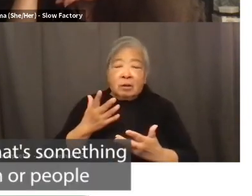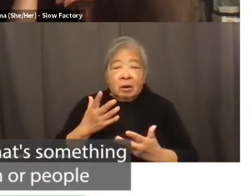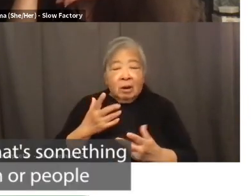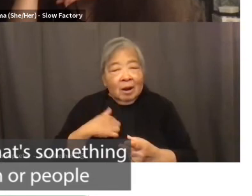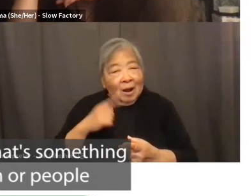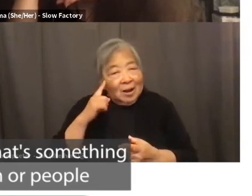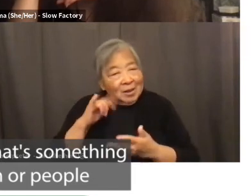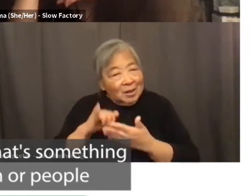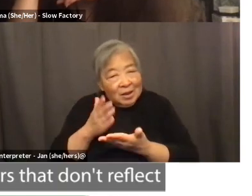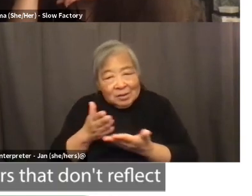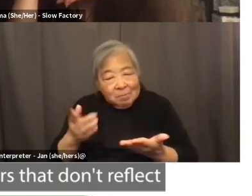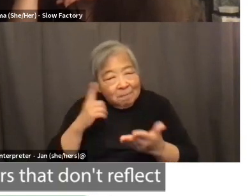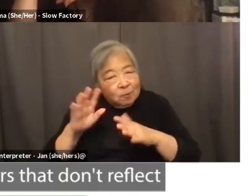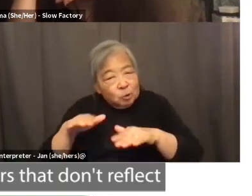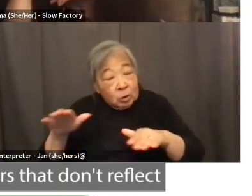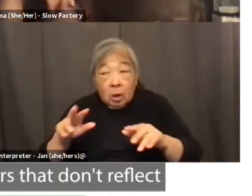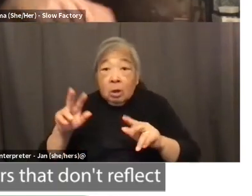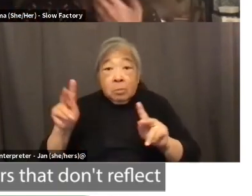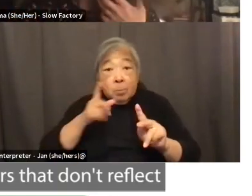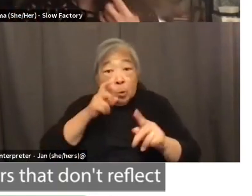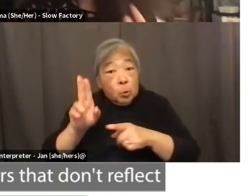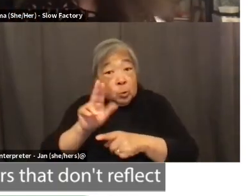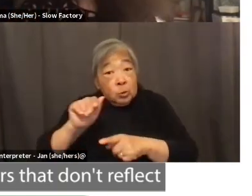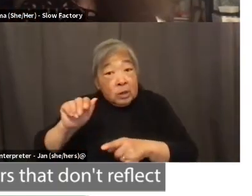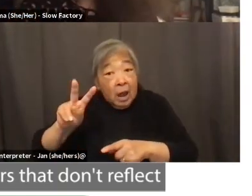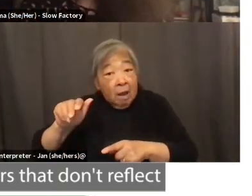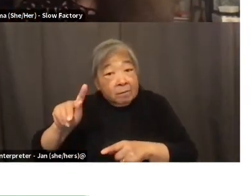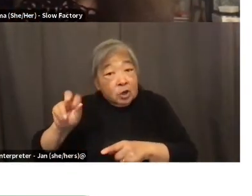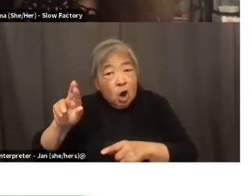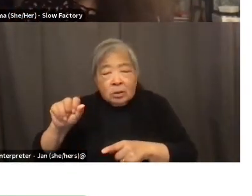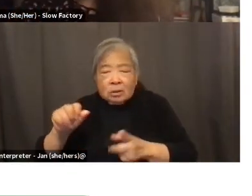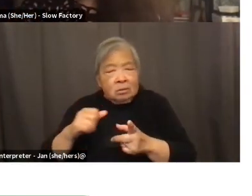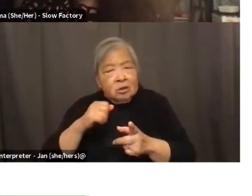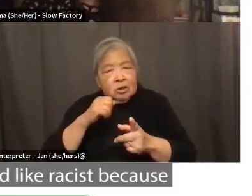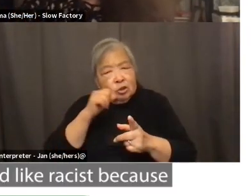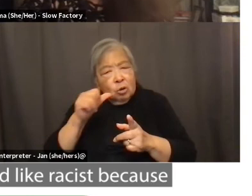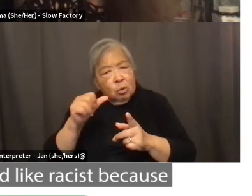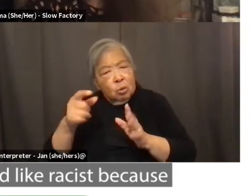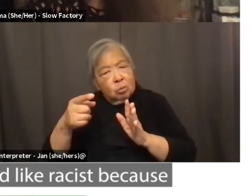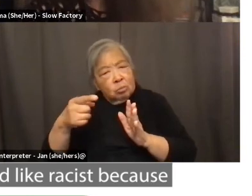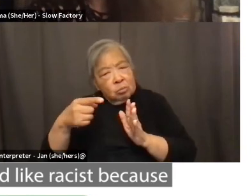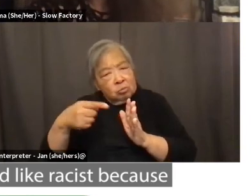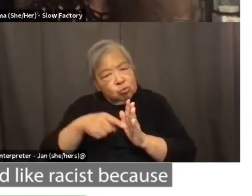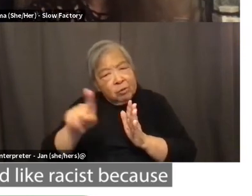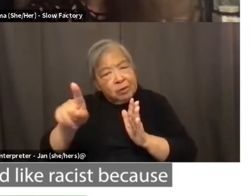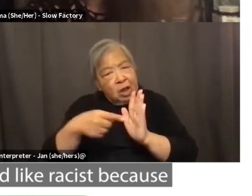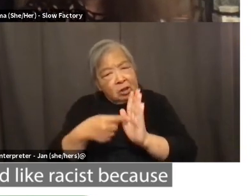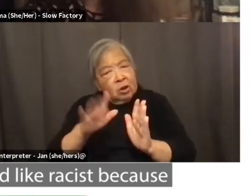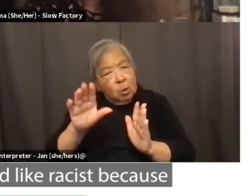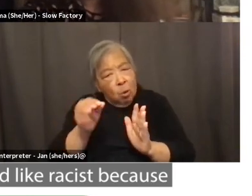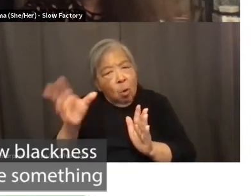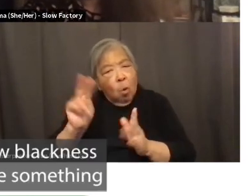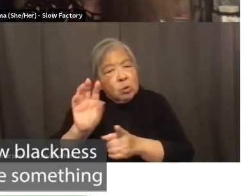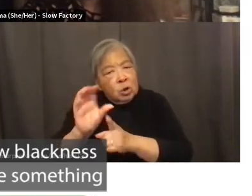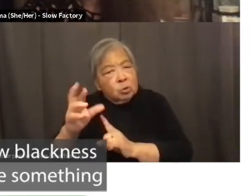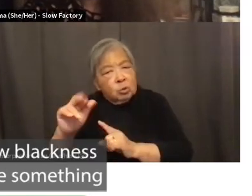for children or like people who are using avatars that like don't reflect their own cultural and like race. It's